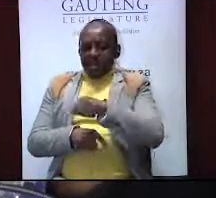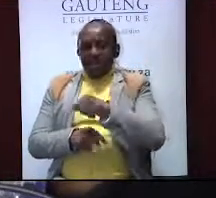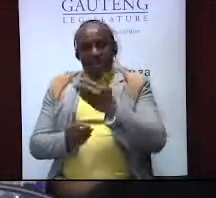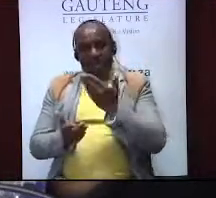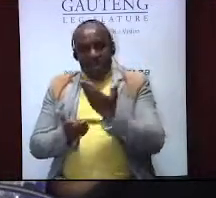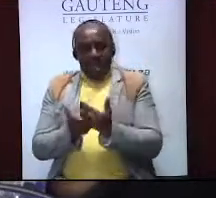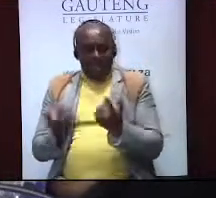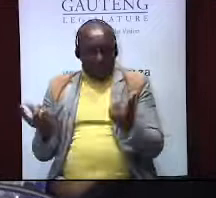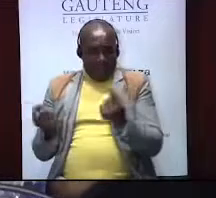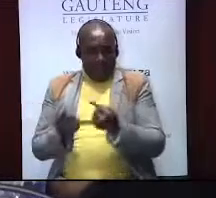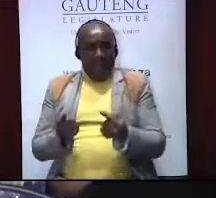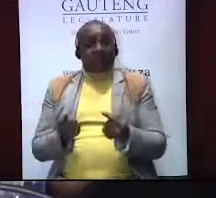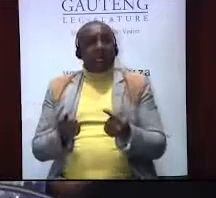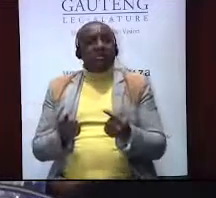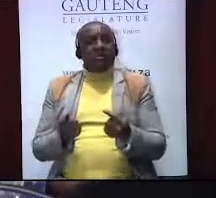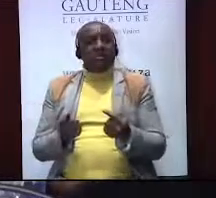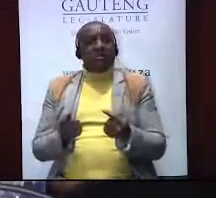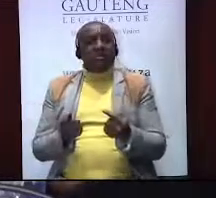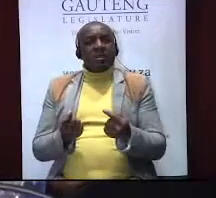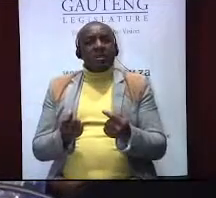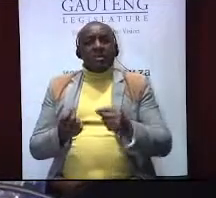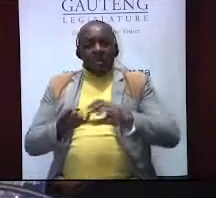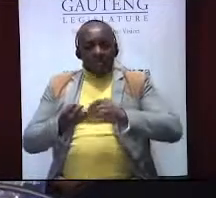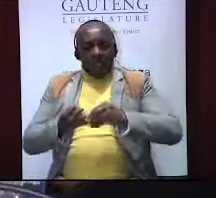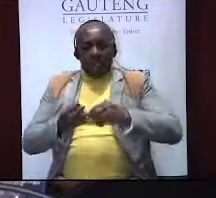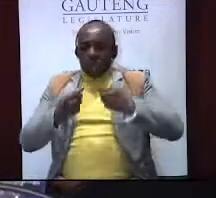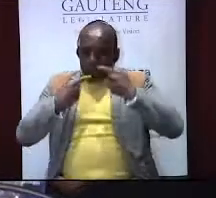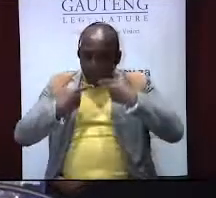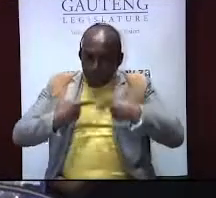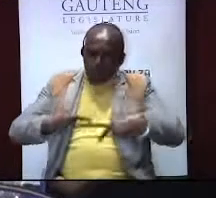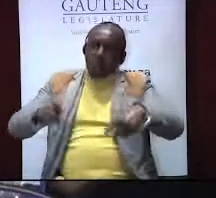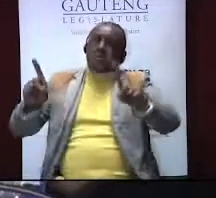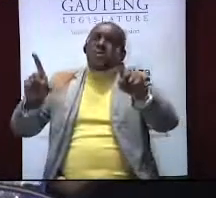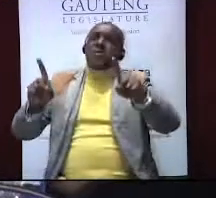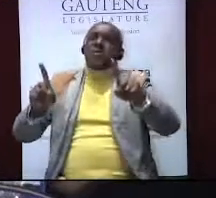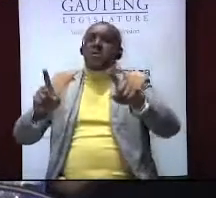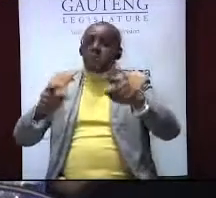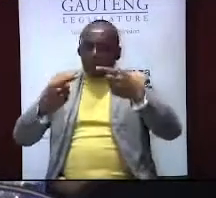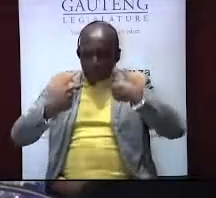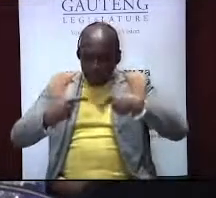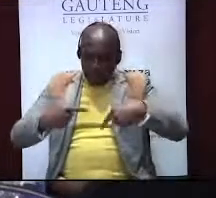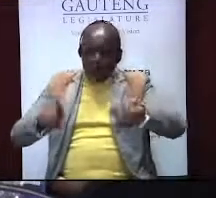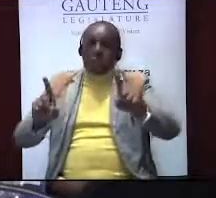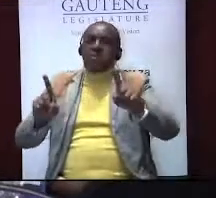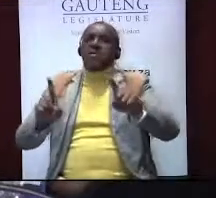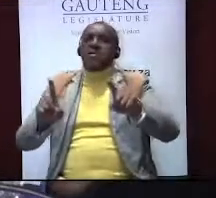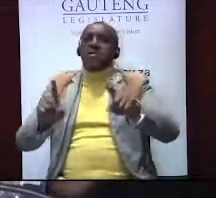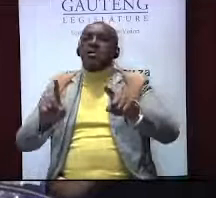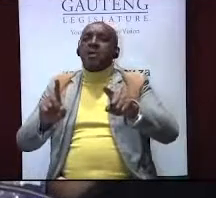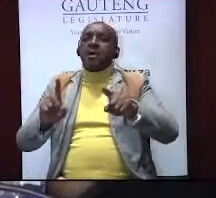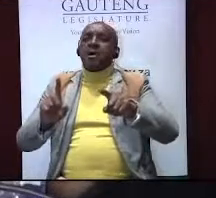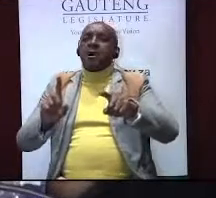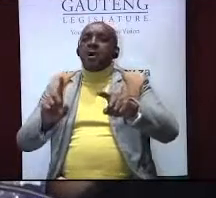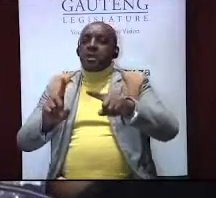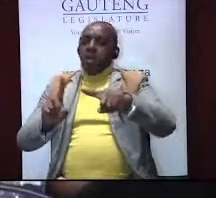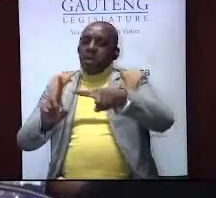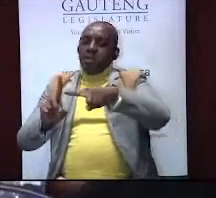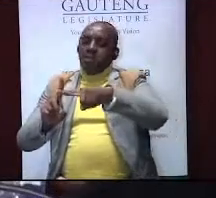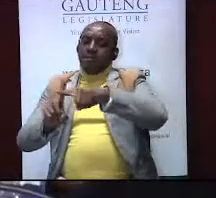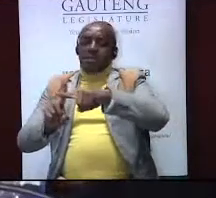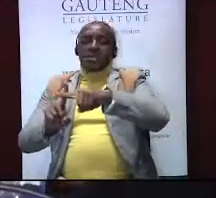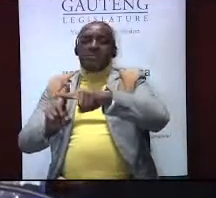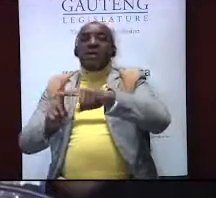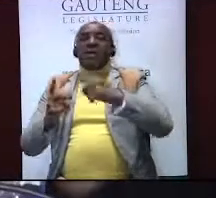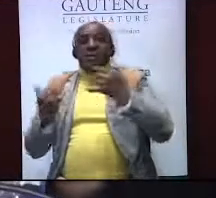done so by addressing the causative factors. We're busy looking at the